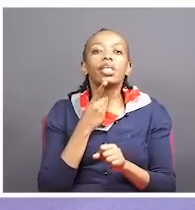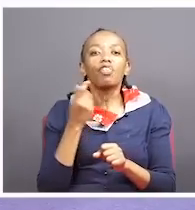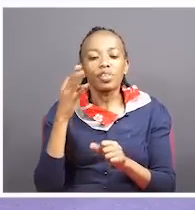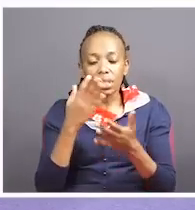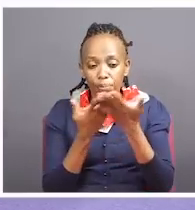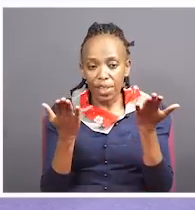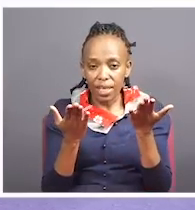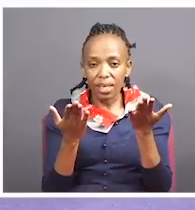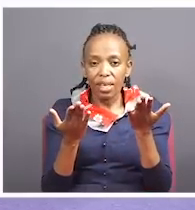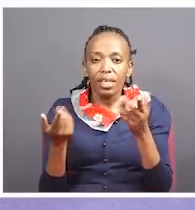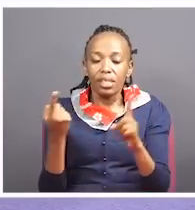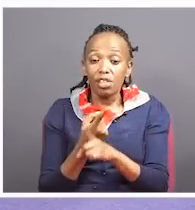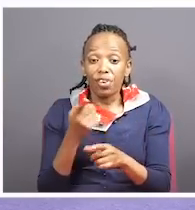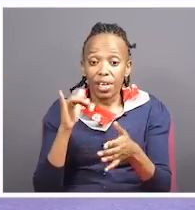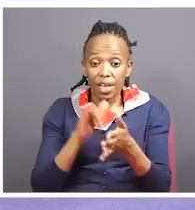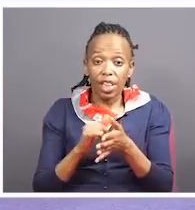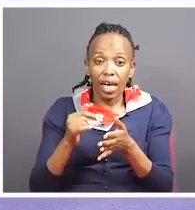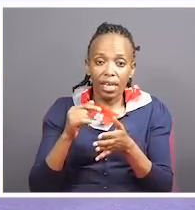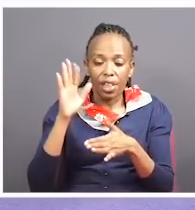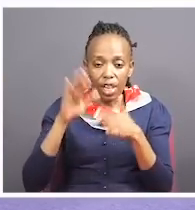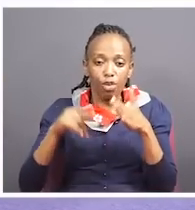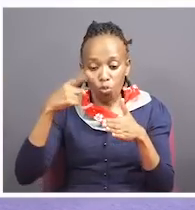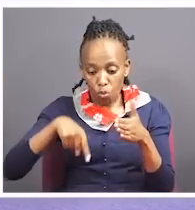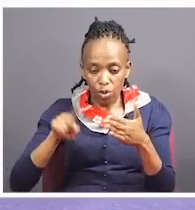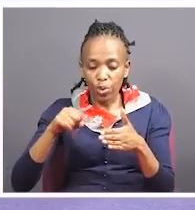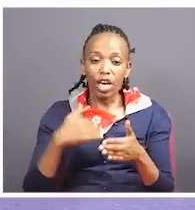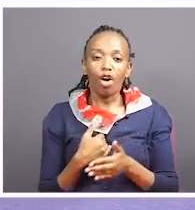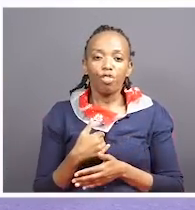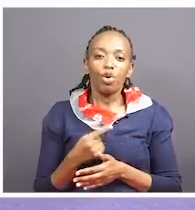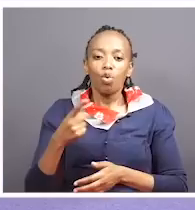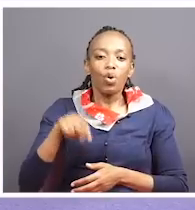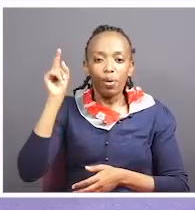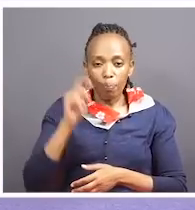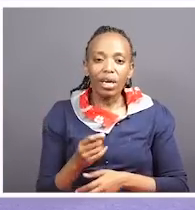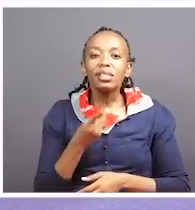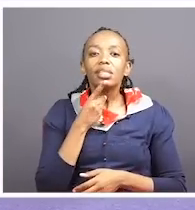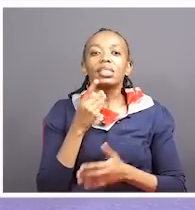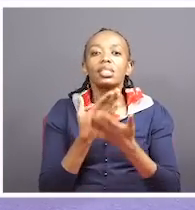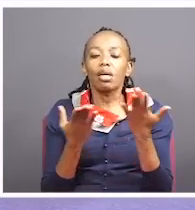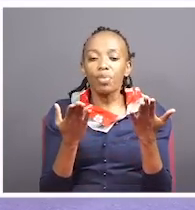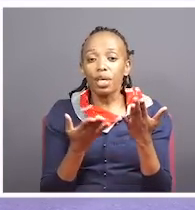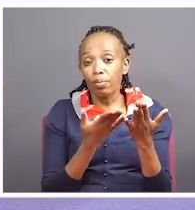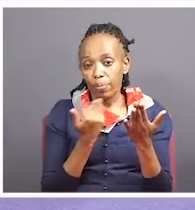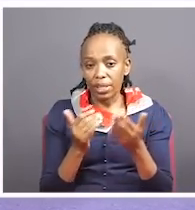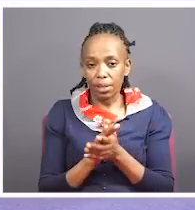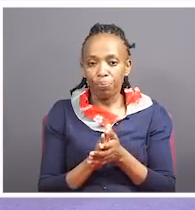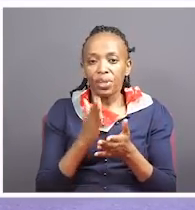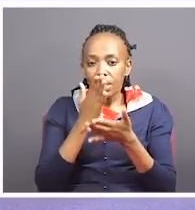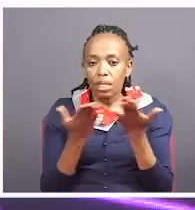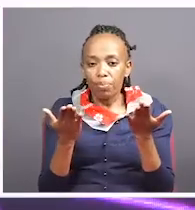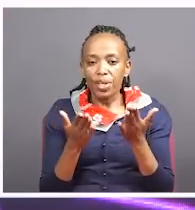for something different than we already have. We must desire something